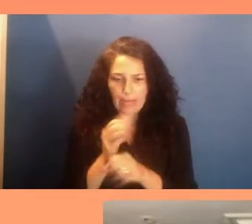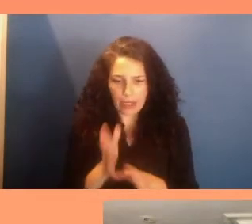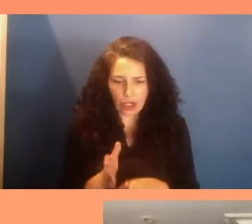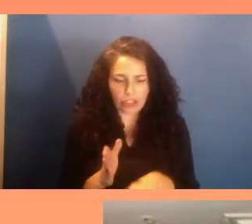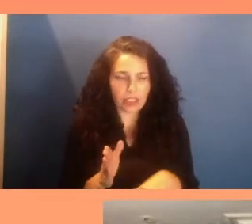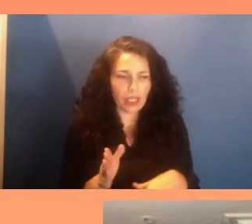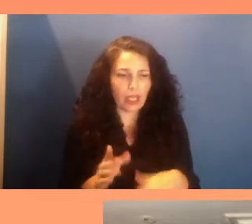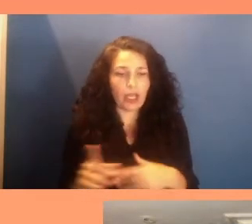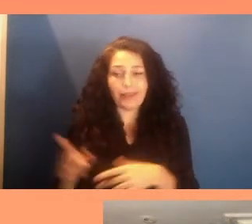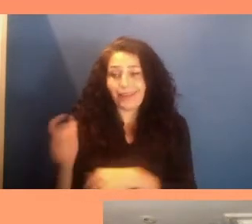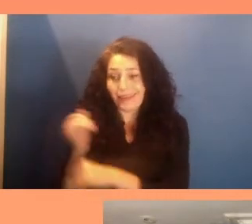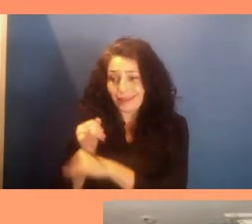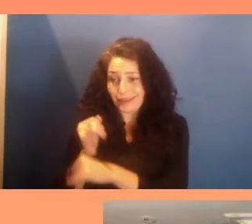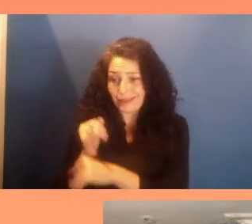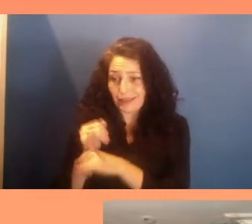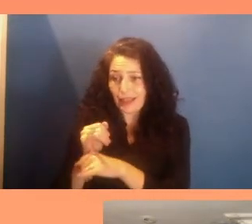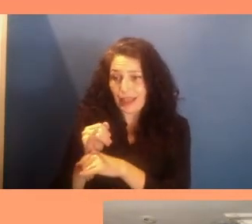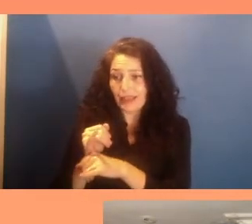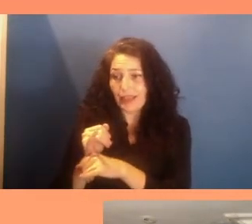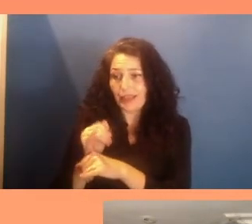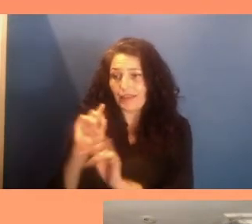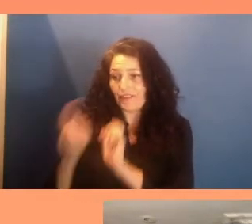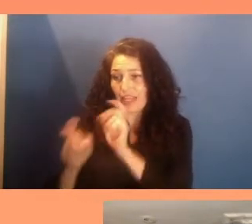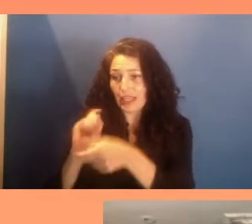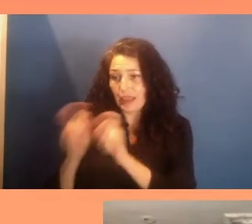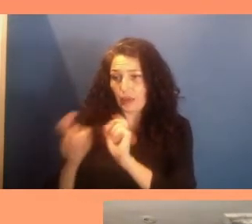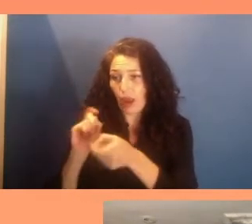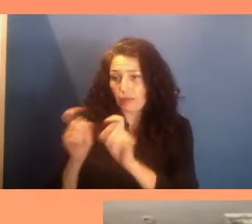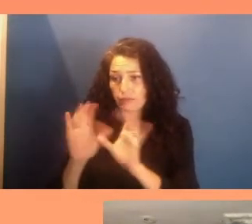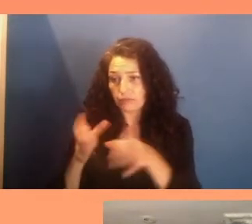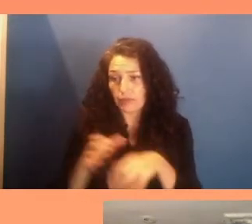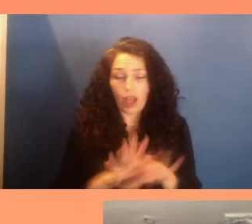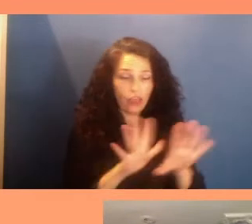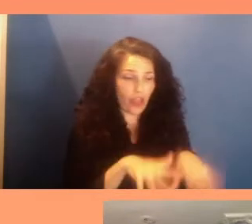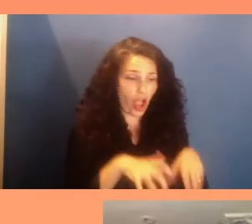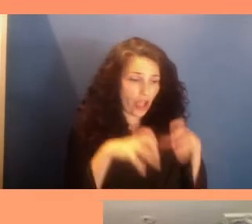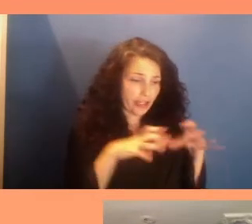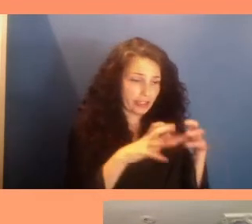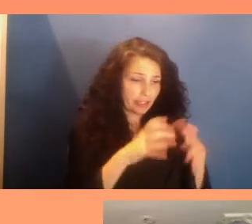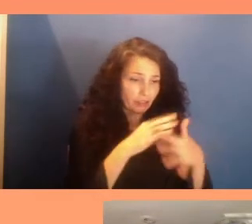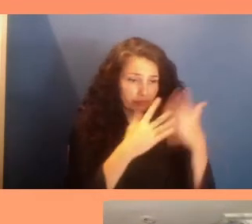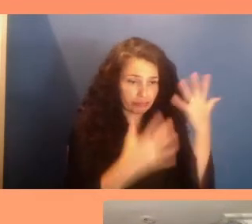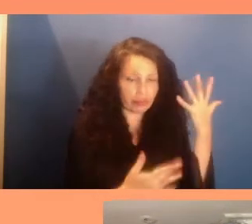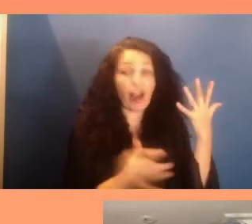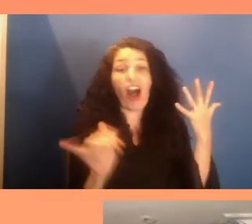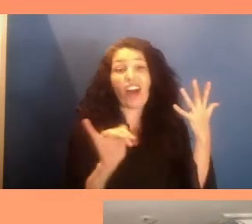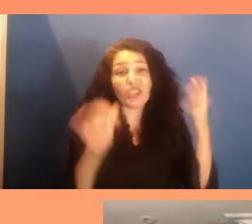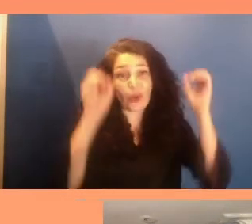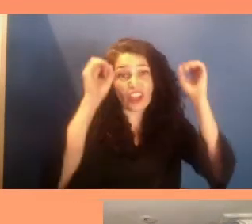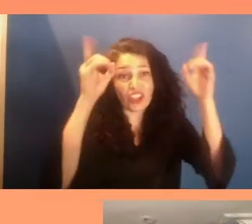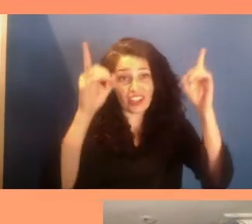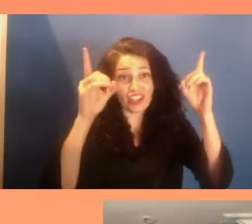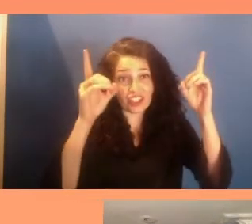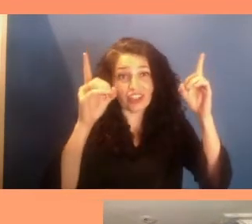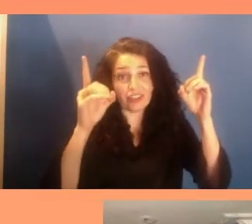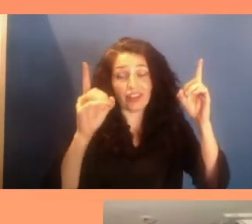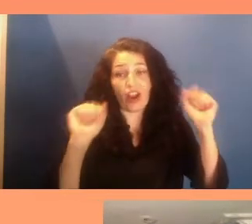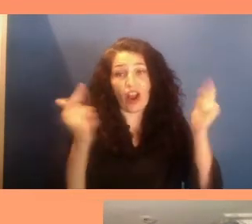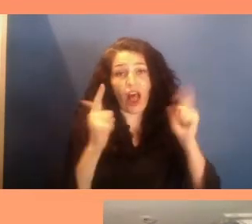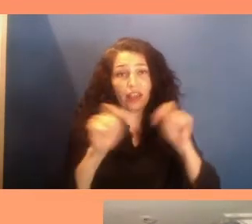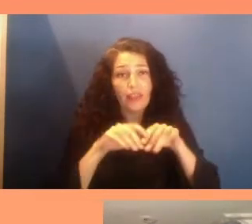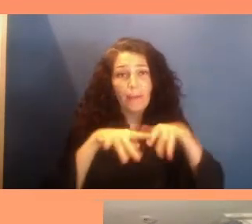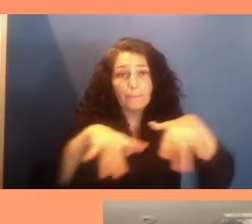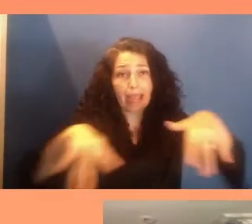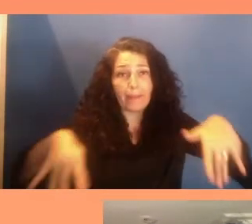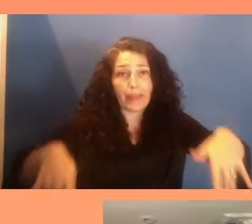institutional and philanthropic sector, the audience sector, and the educational sector, the early pipeline into our